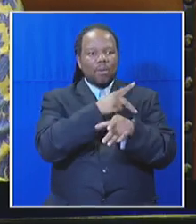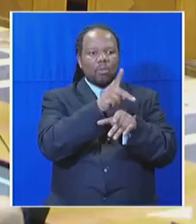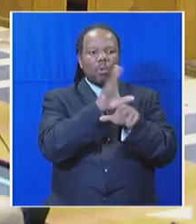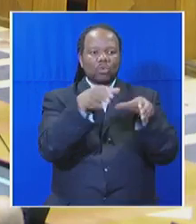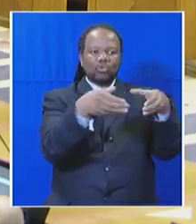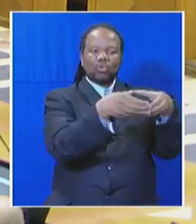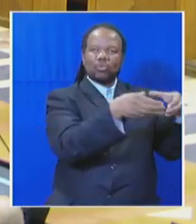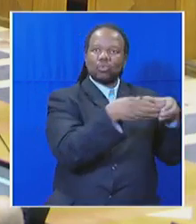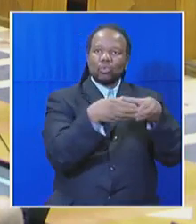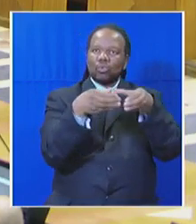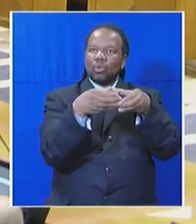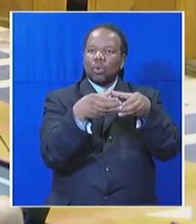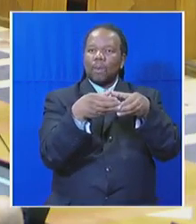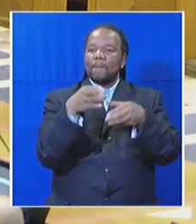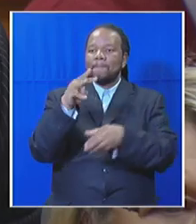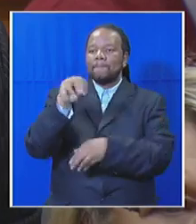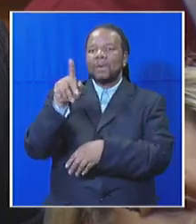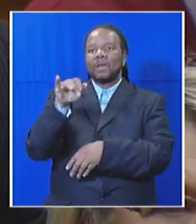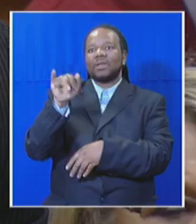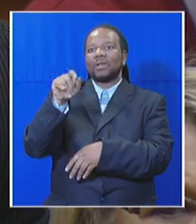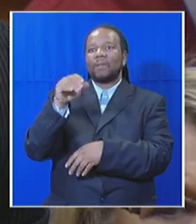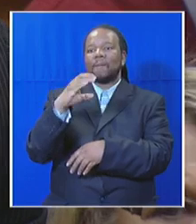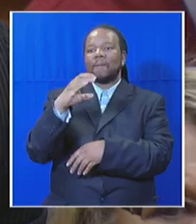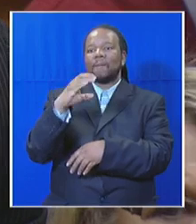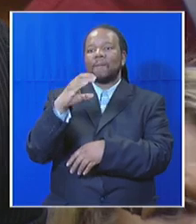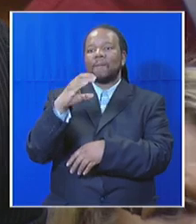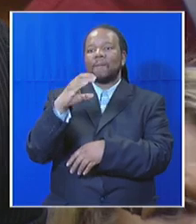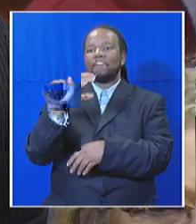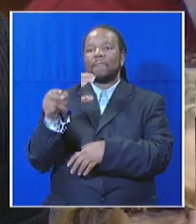Honourable Mgatama is alleging. If there was a collusion,